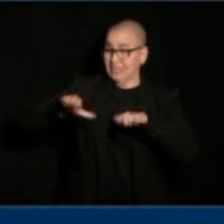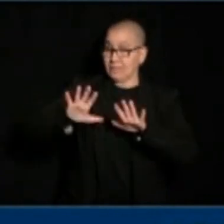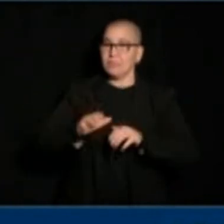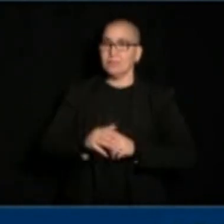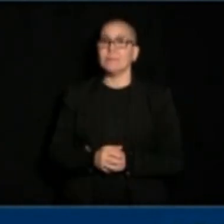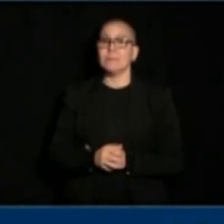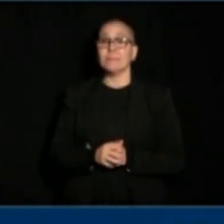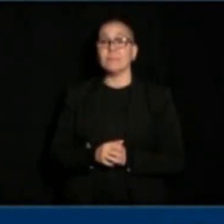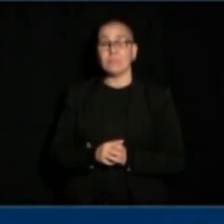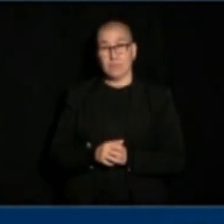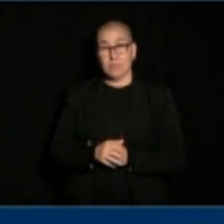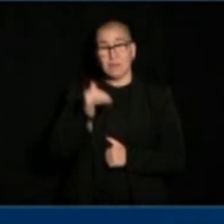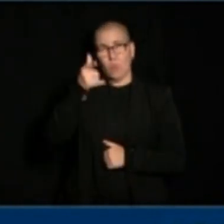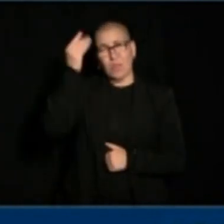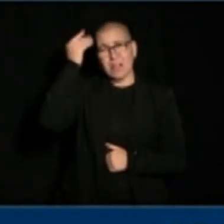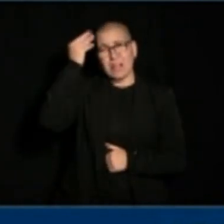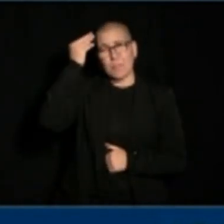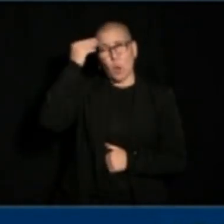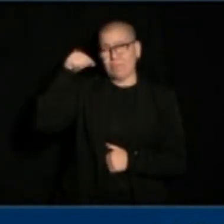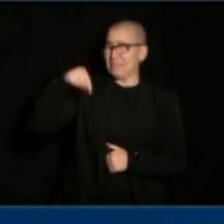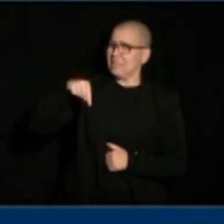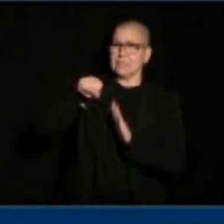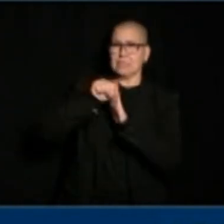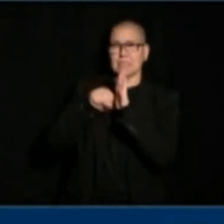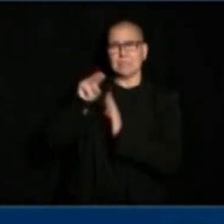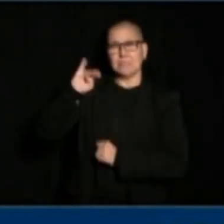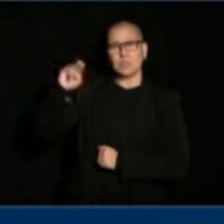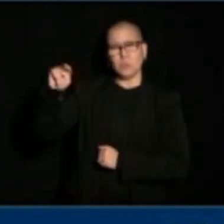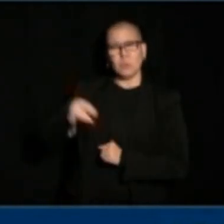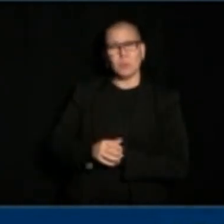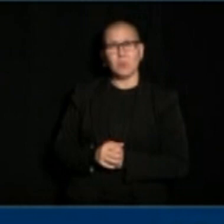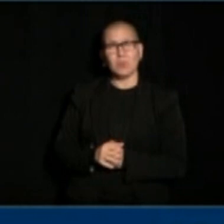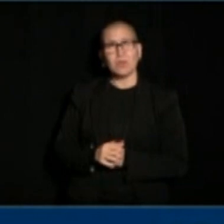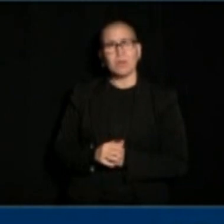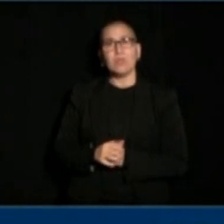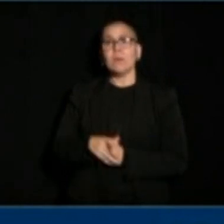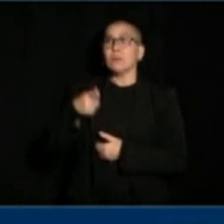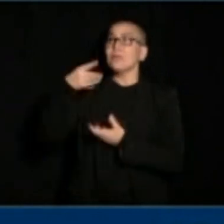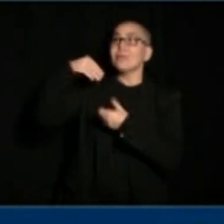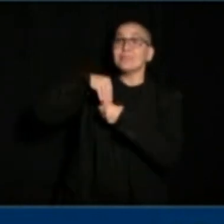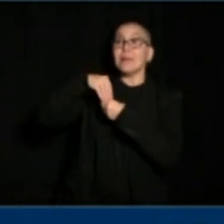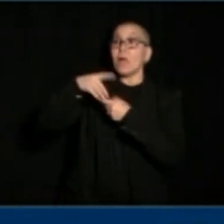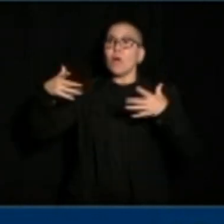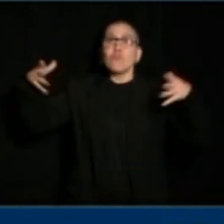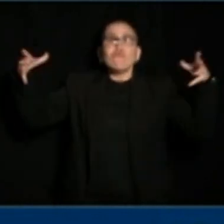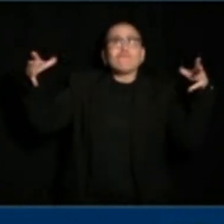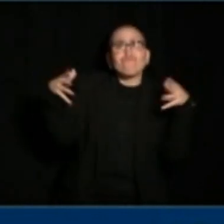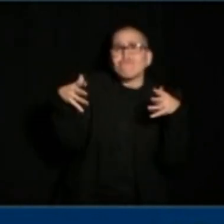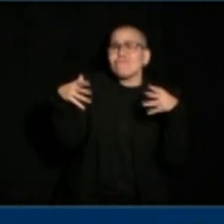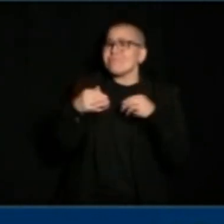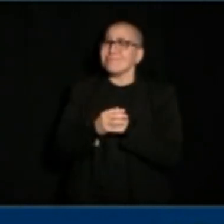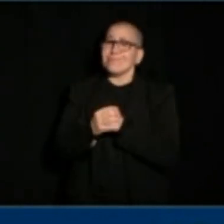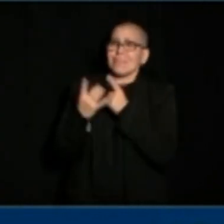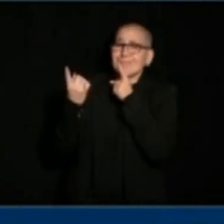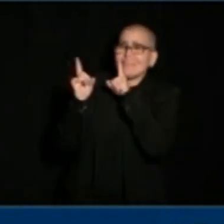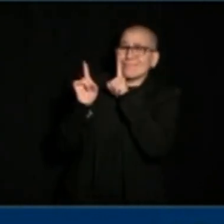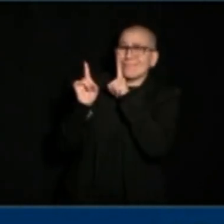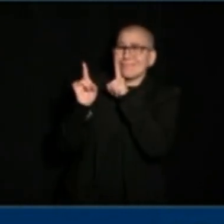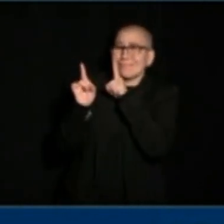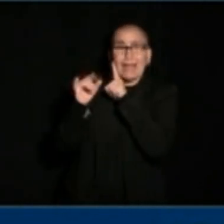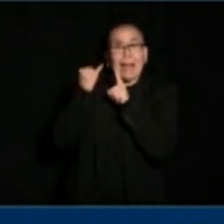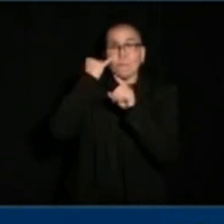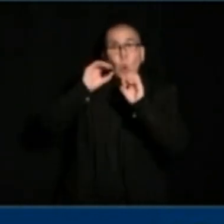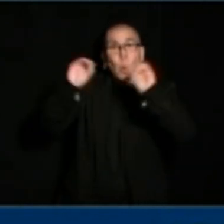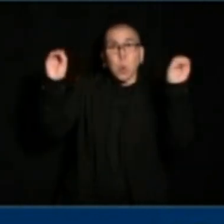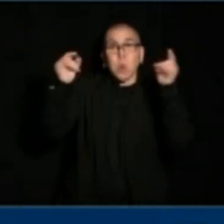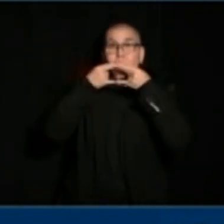Minnesotans, think of those activities where you're close together for long periods of time and not wearing a mask. Those are the